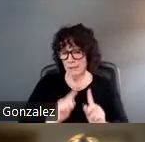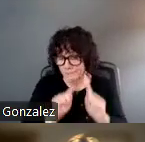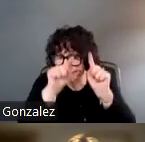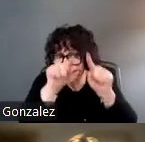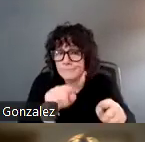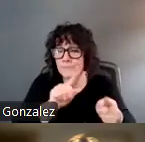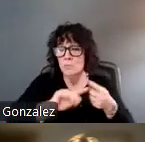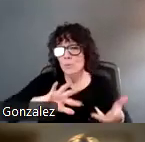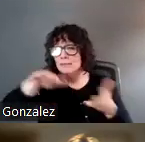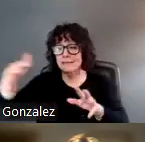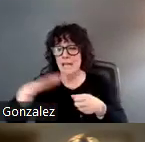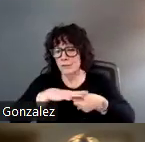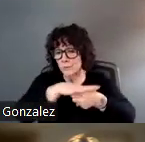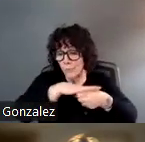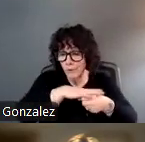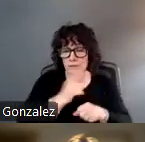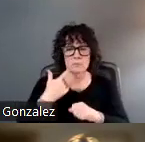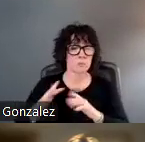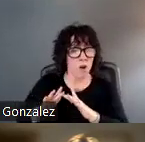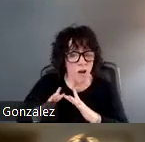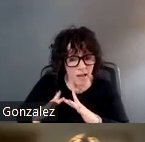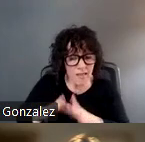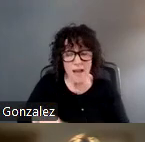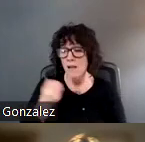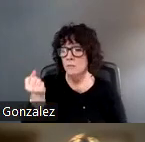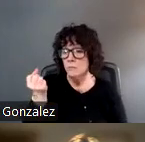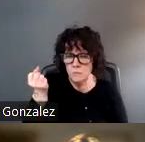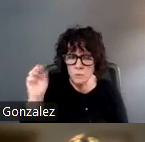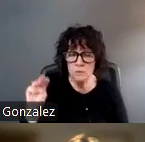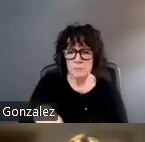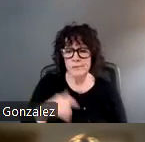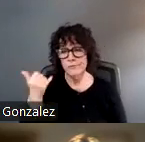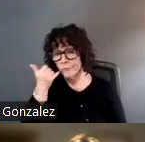Please reach out to us and let us know how we can help you.